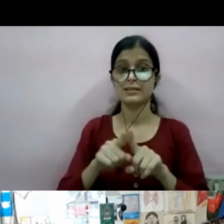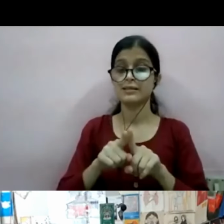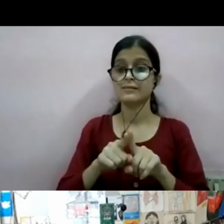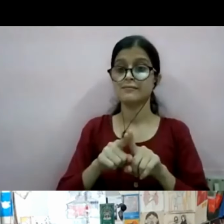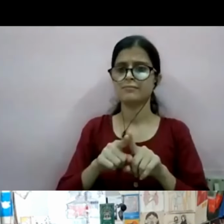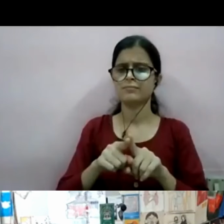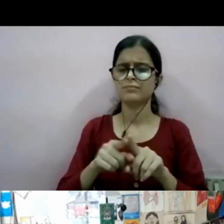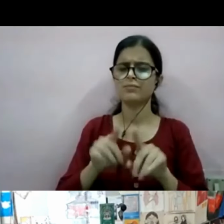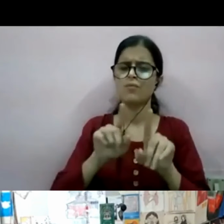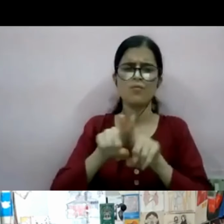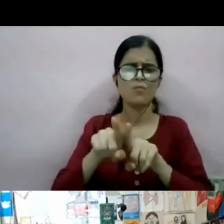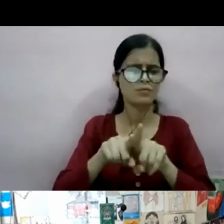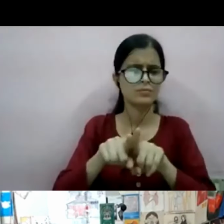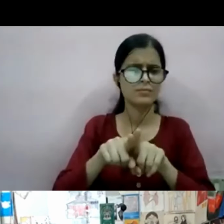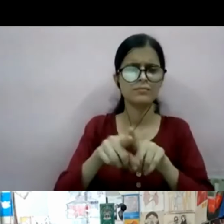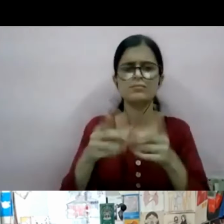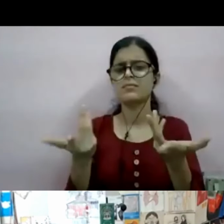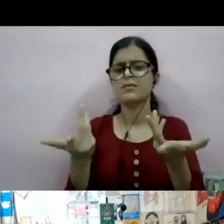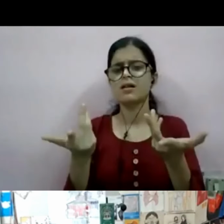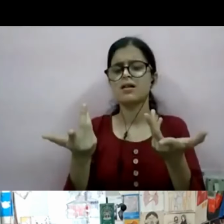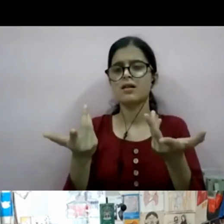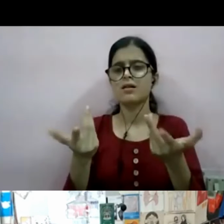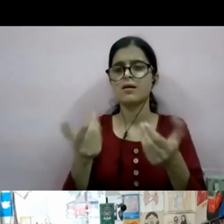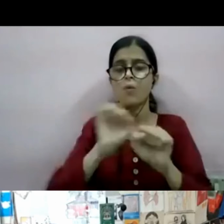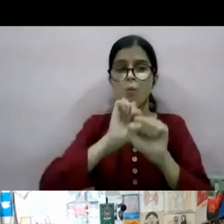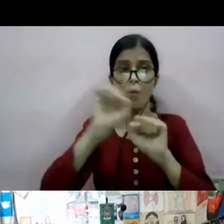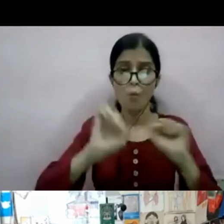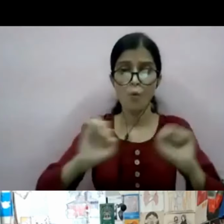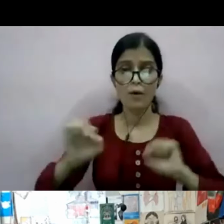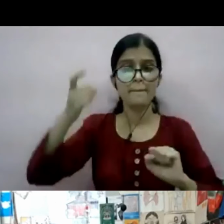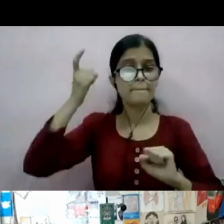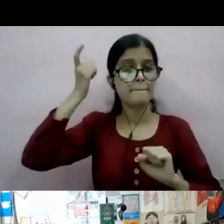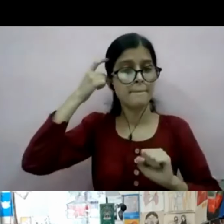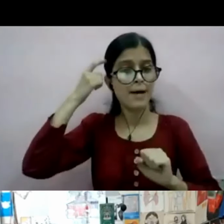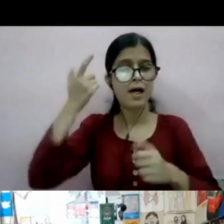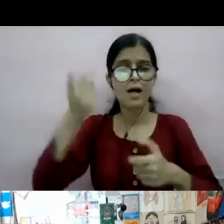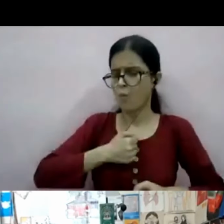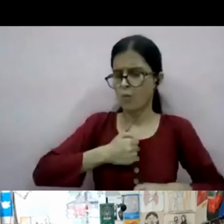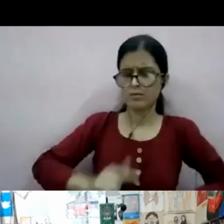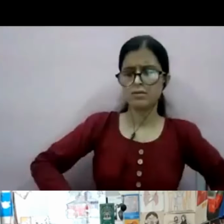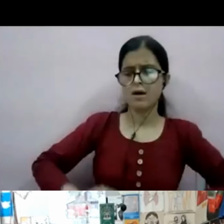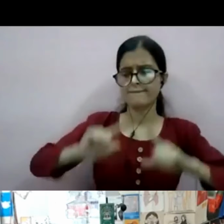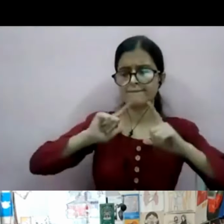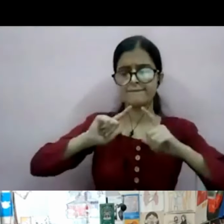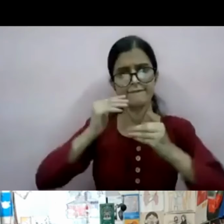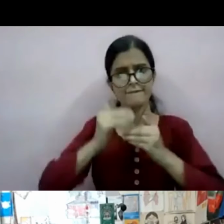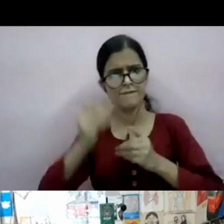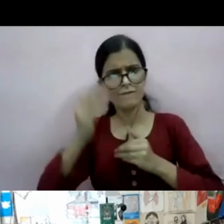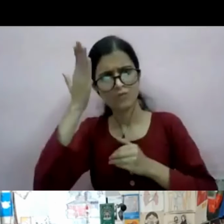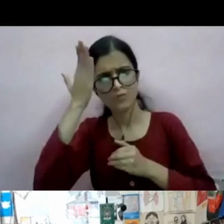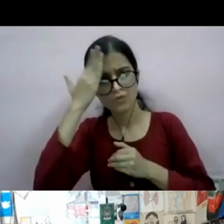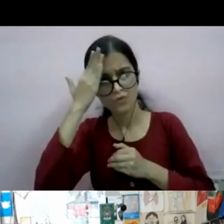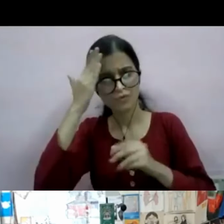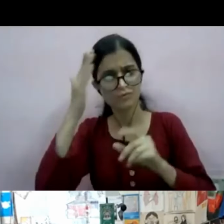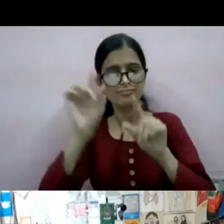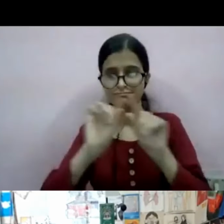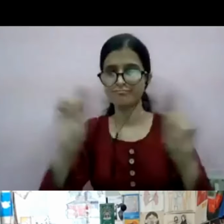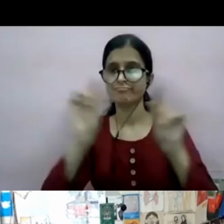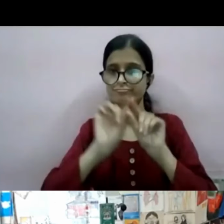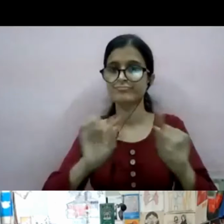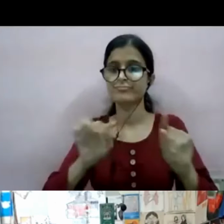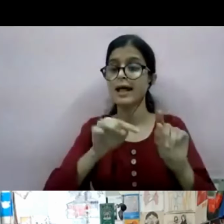what Margaret Price calls body minds, are lived and known. So at